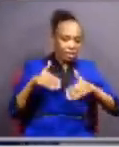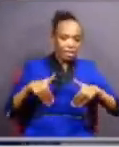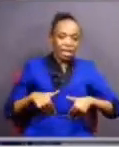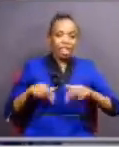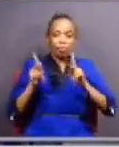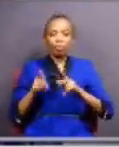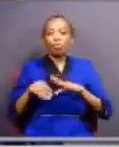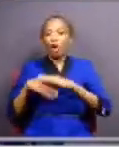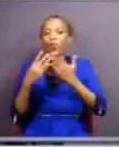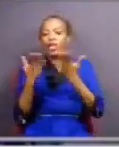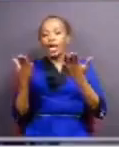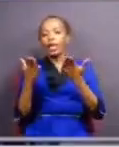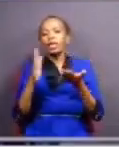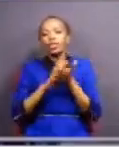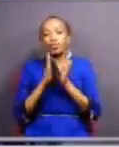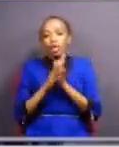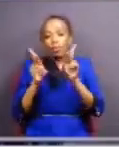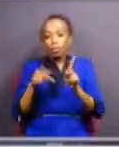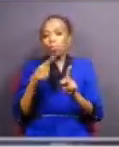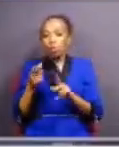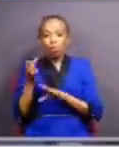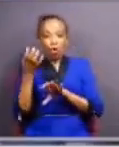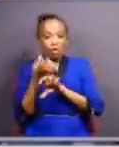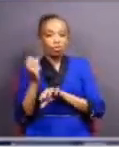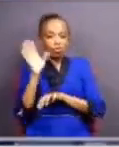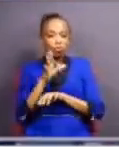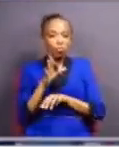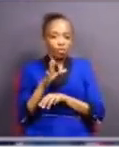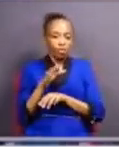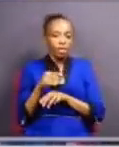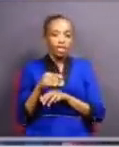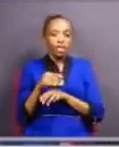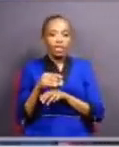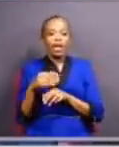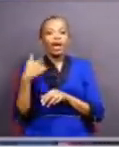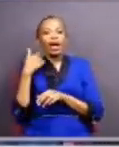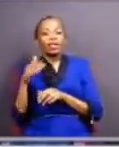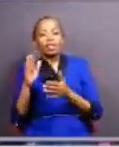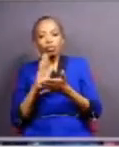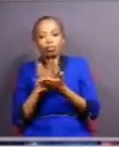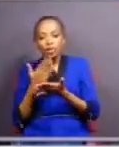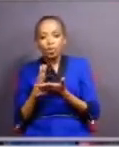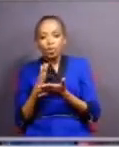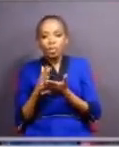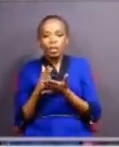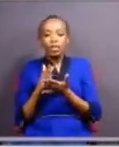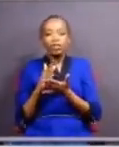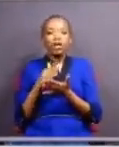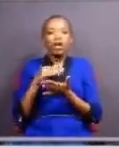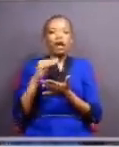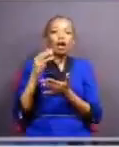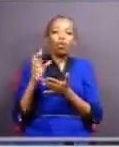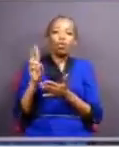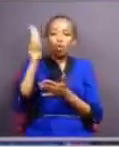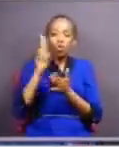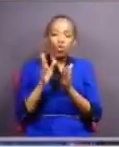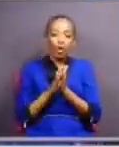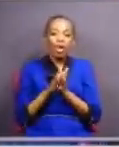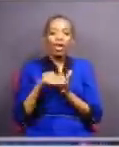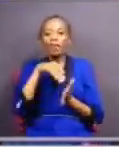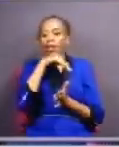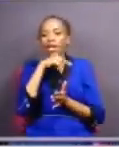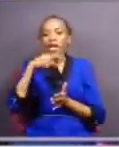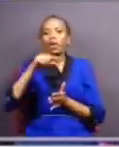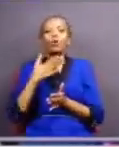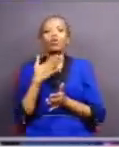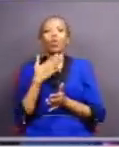people out there to be the ones that are throwing stones. The handshake between Uhuru Kenyatta and Raila Odinga is one that wants to ensure